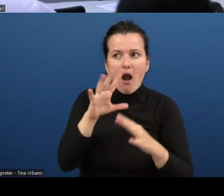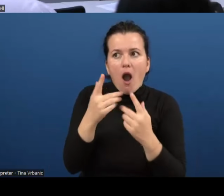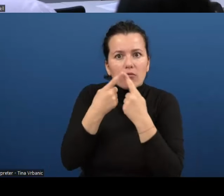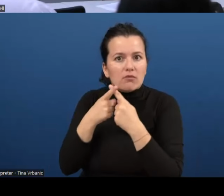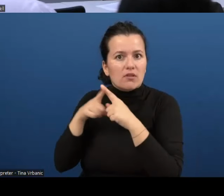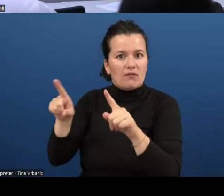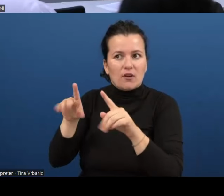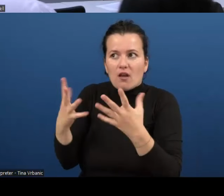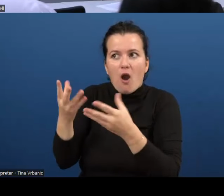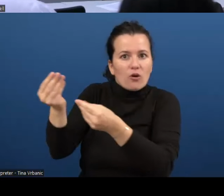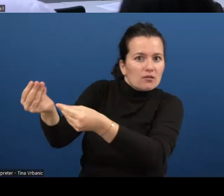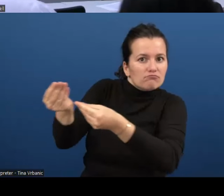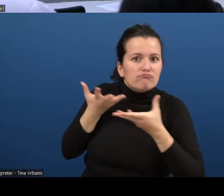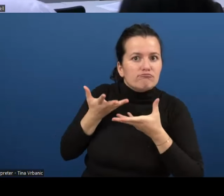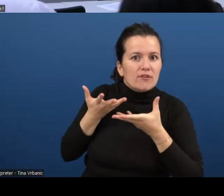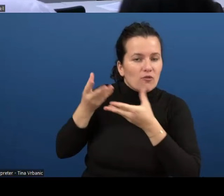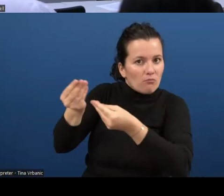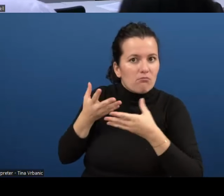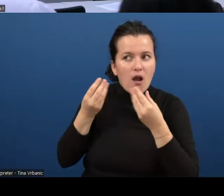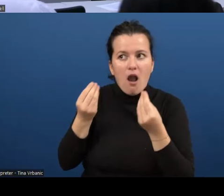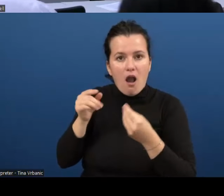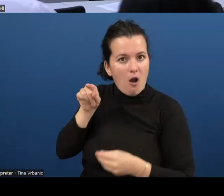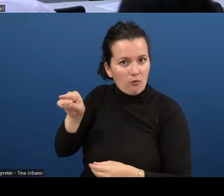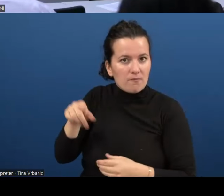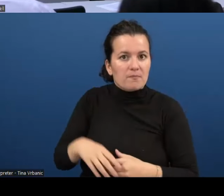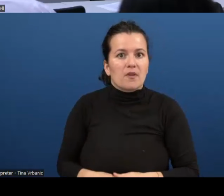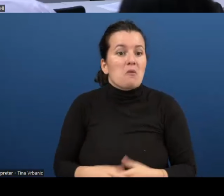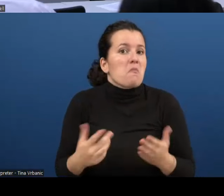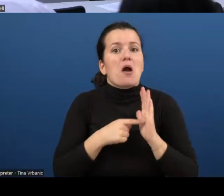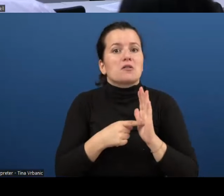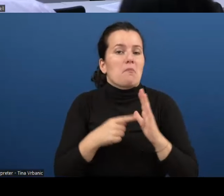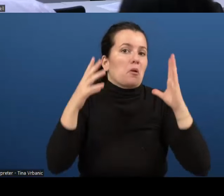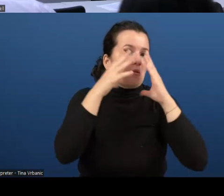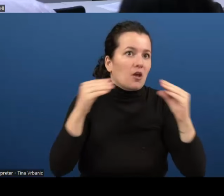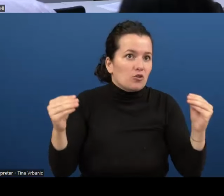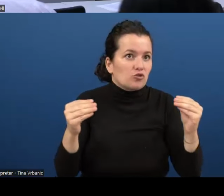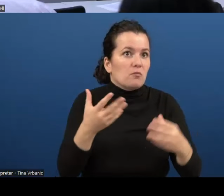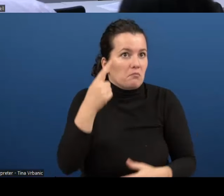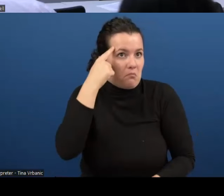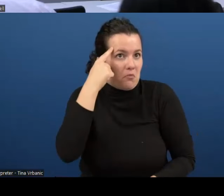touch. And then you can distinguish a number of different